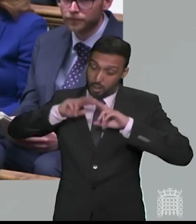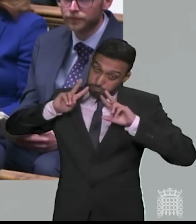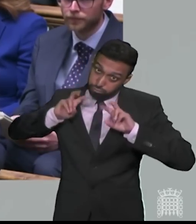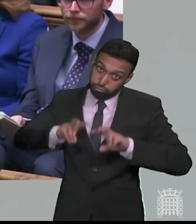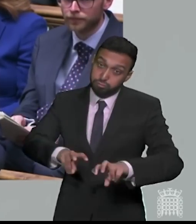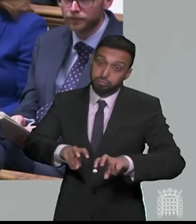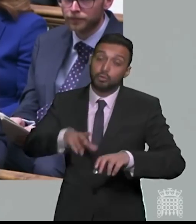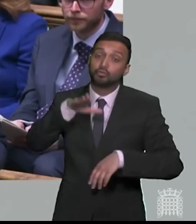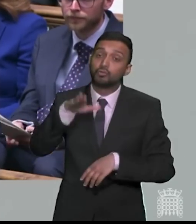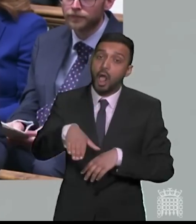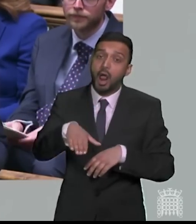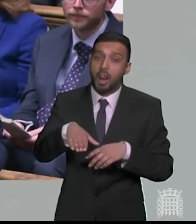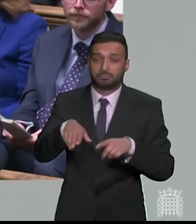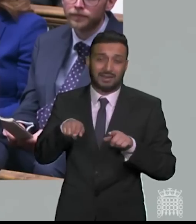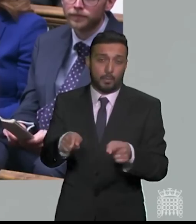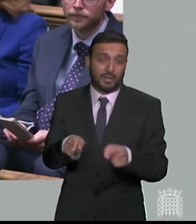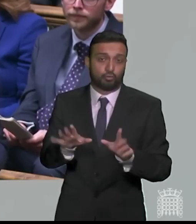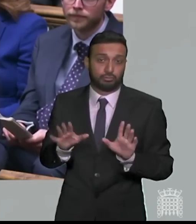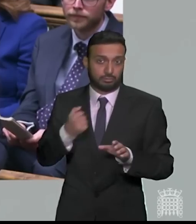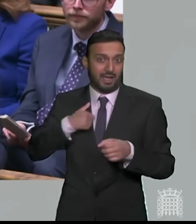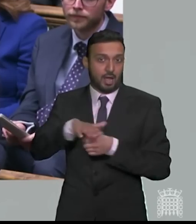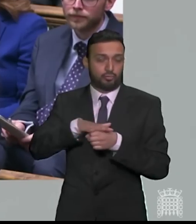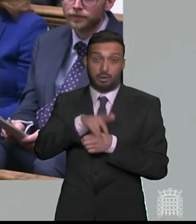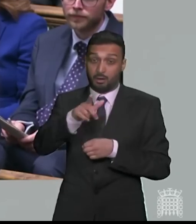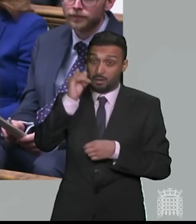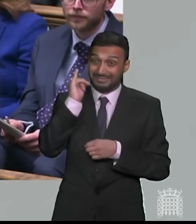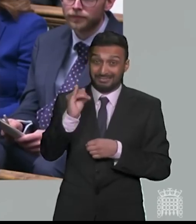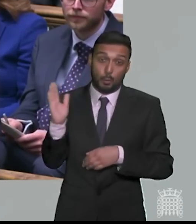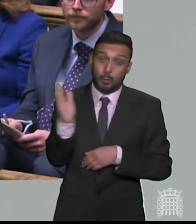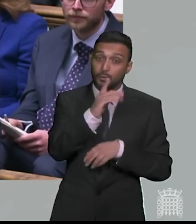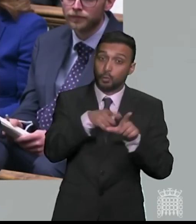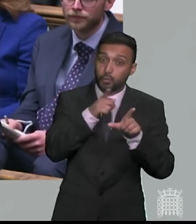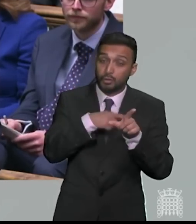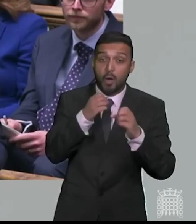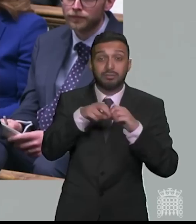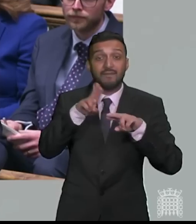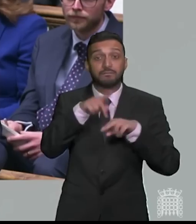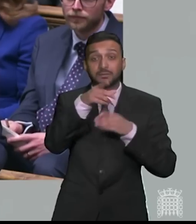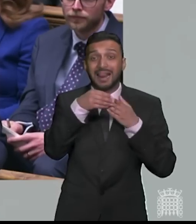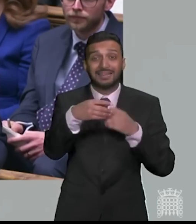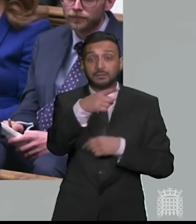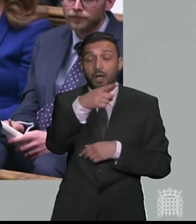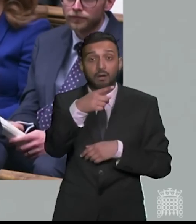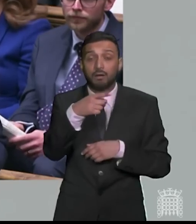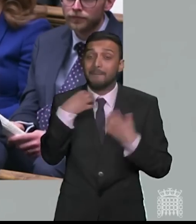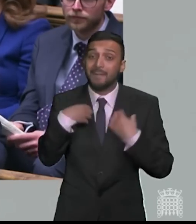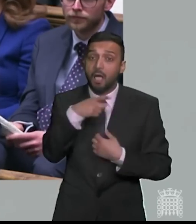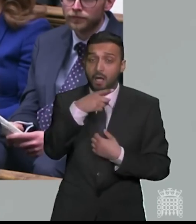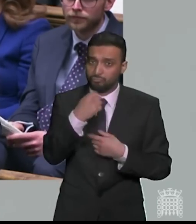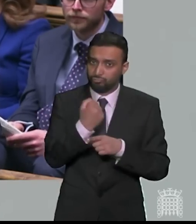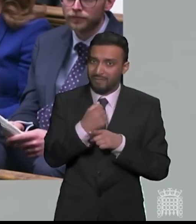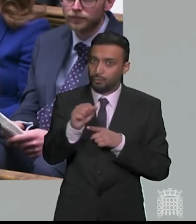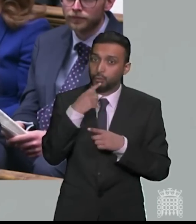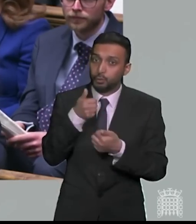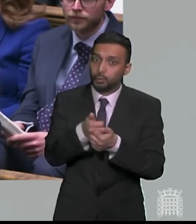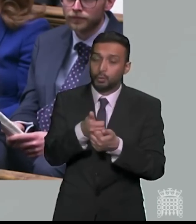my area, but yet Bradford Council's leader and our West Yorkshire Mayor both refuse to back one, due to political